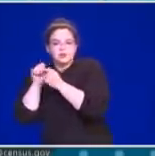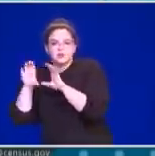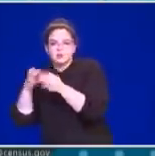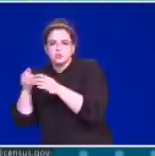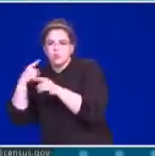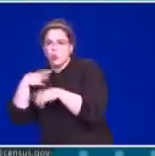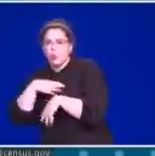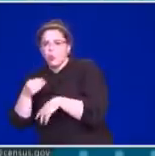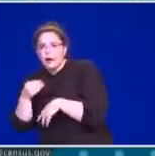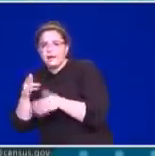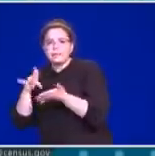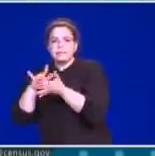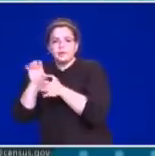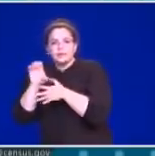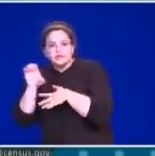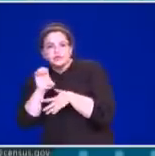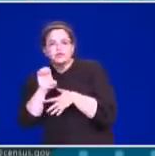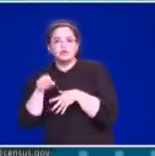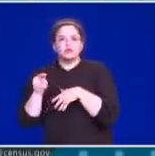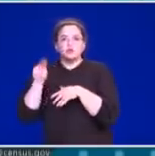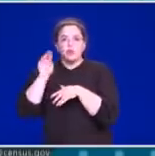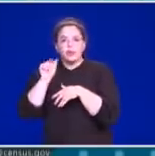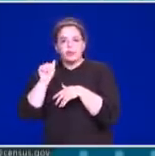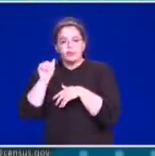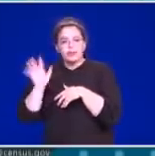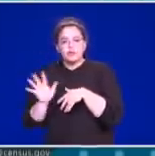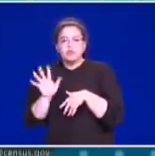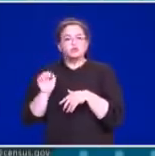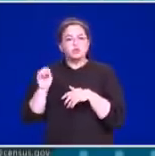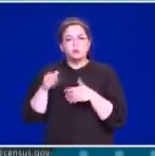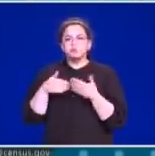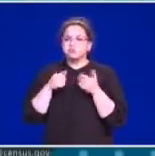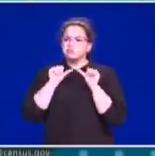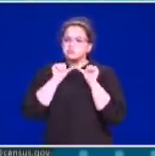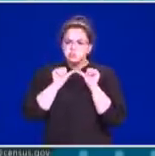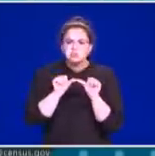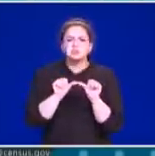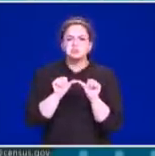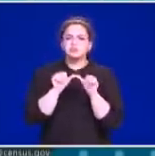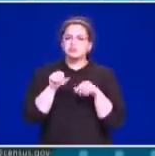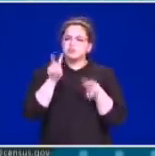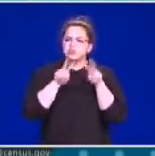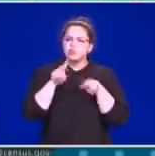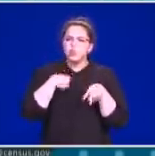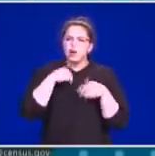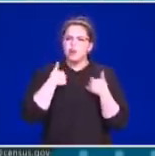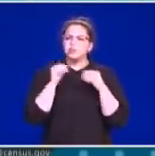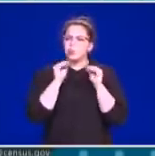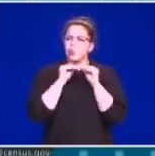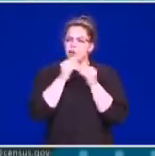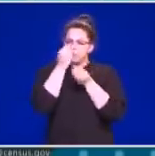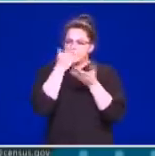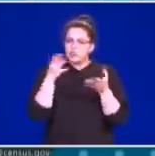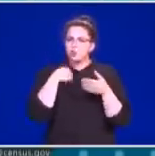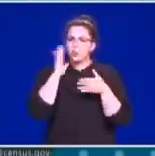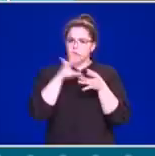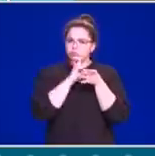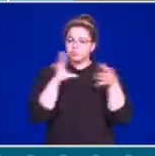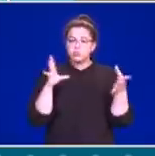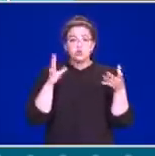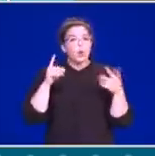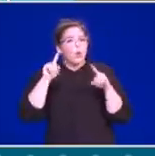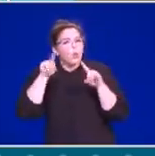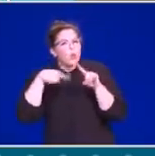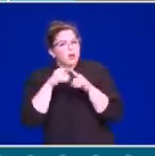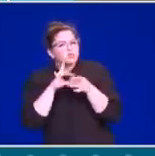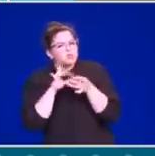white, Middle Eastern, European, and North African populations. So stay tuned. There's a lot more information yet to release from the 2020 census. When will that